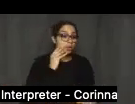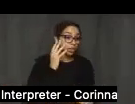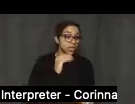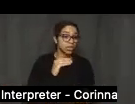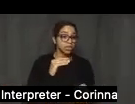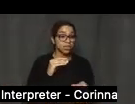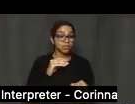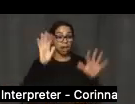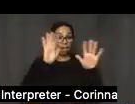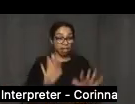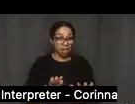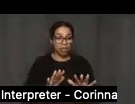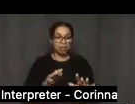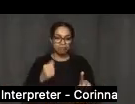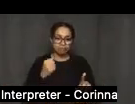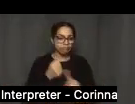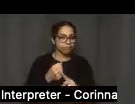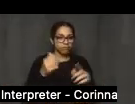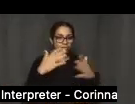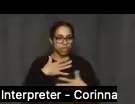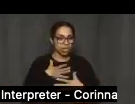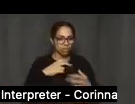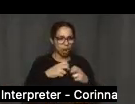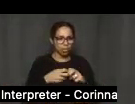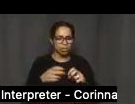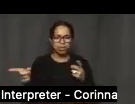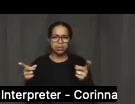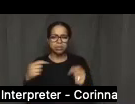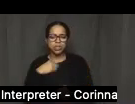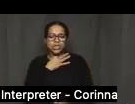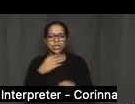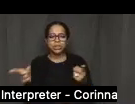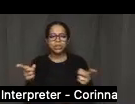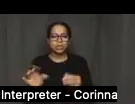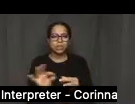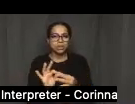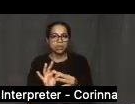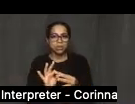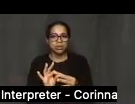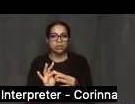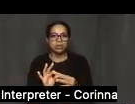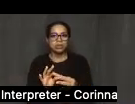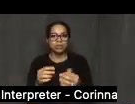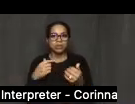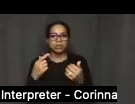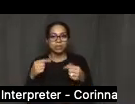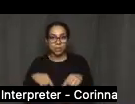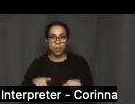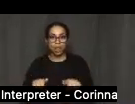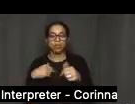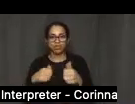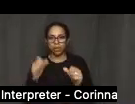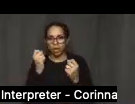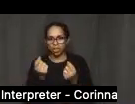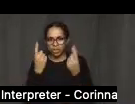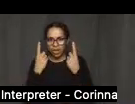So that was an additional thing I thought of when trying to understand these different influences of this issue from climate change. But that is something we can